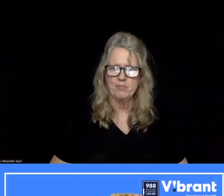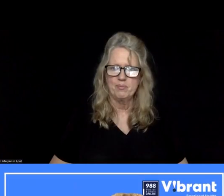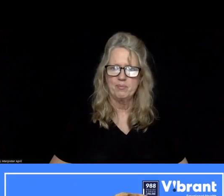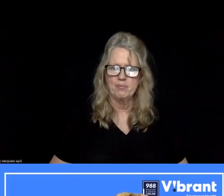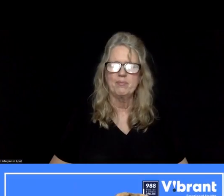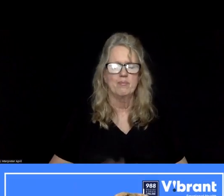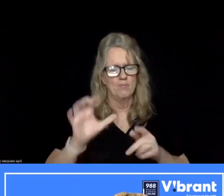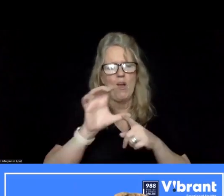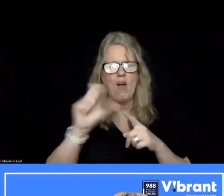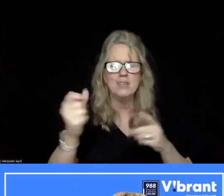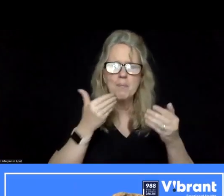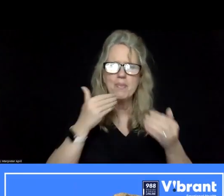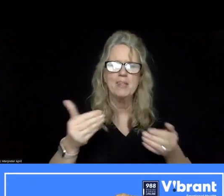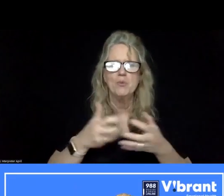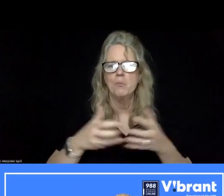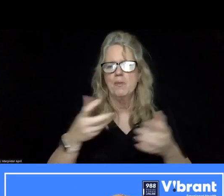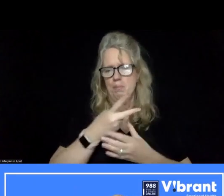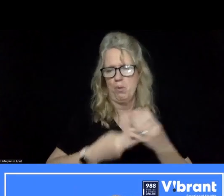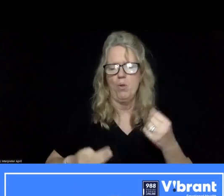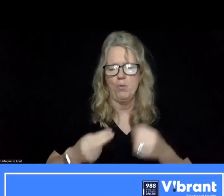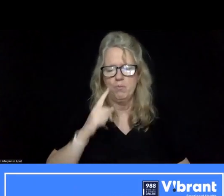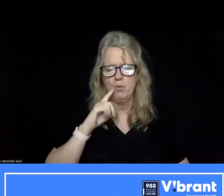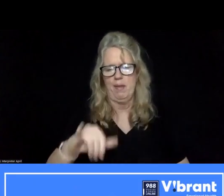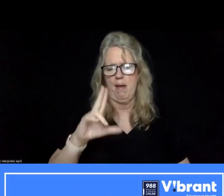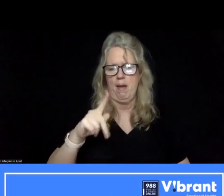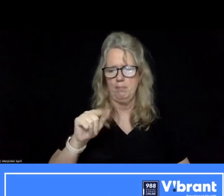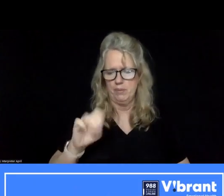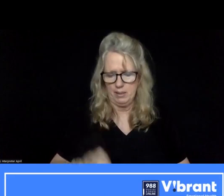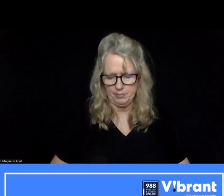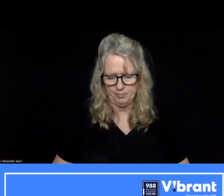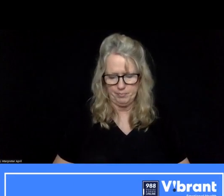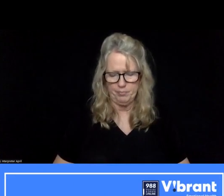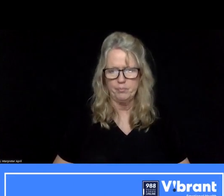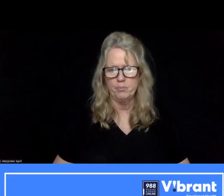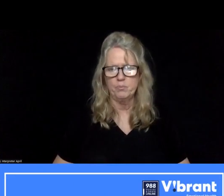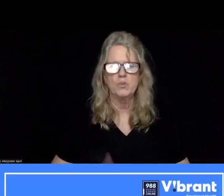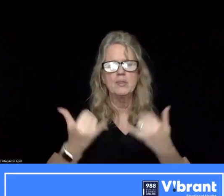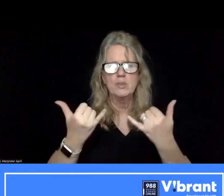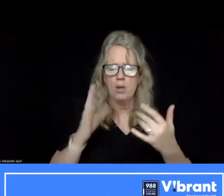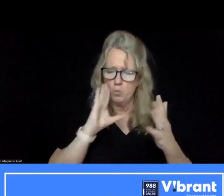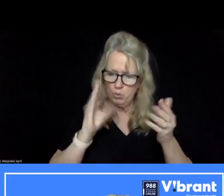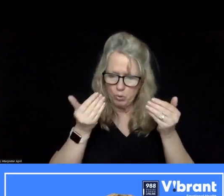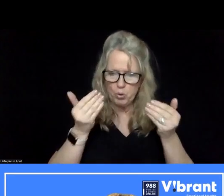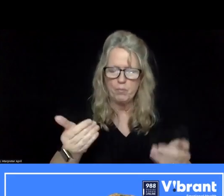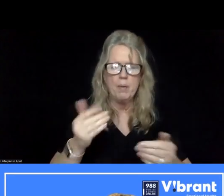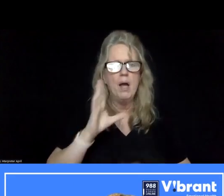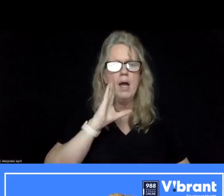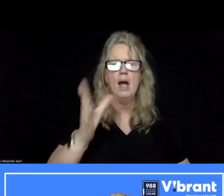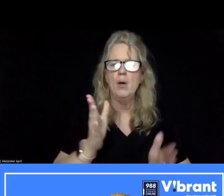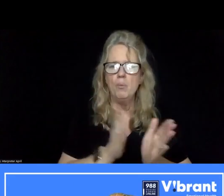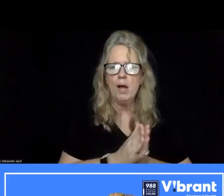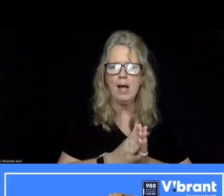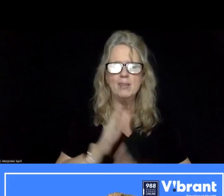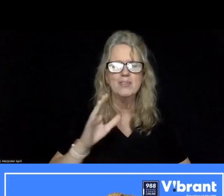Awesome. Thank you both for that update. Okay, well then we are going to move forward, and I'm going to ask